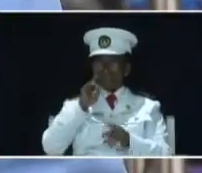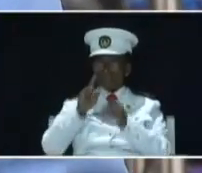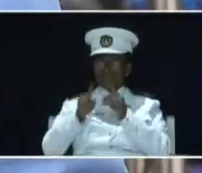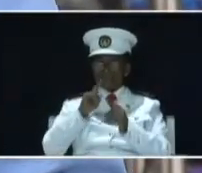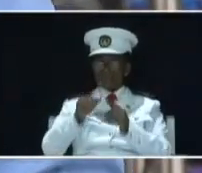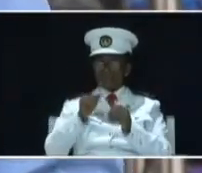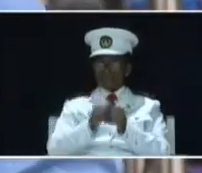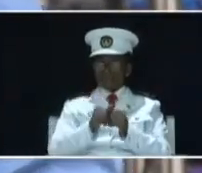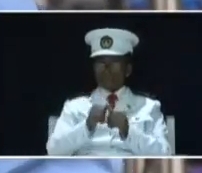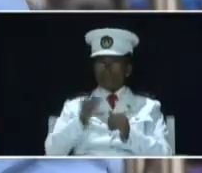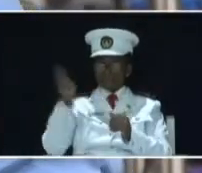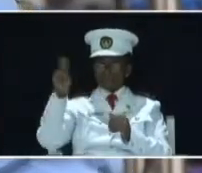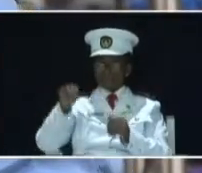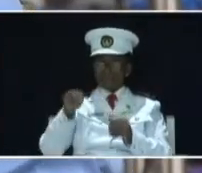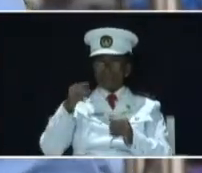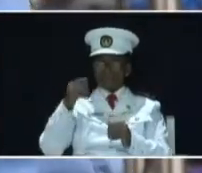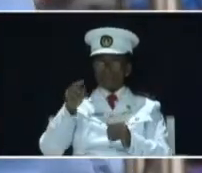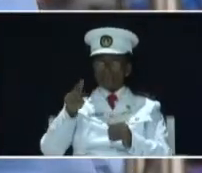the way he speaks